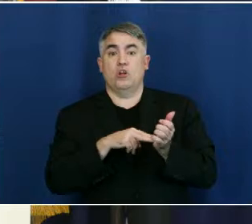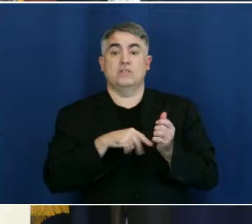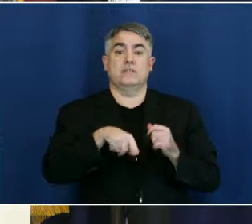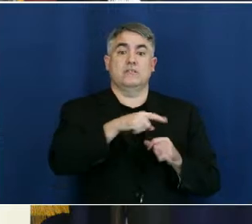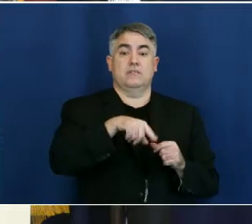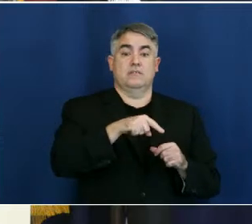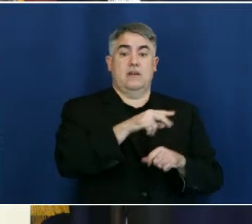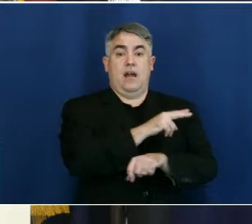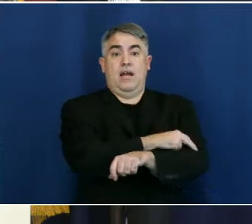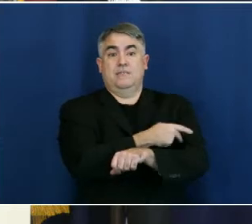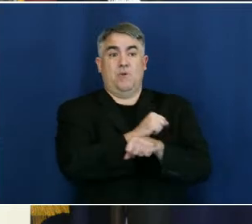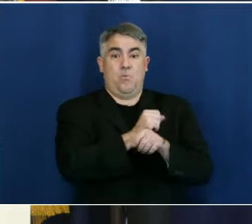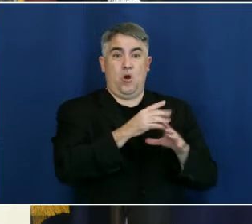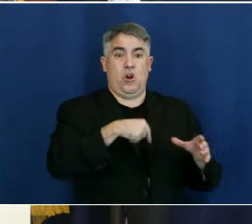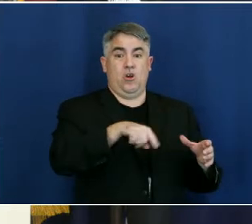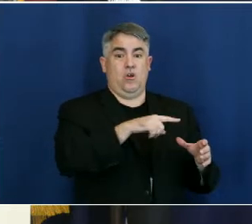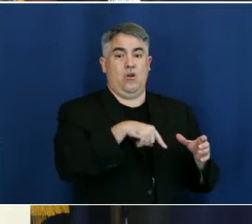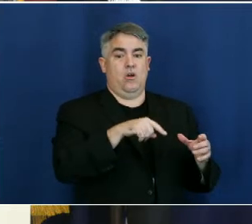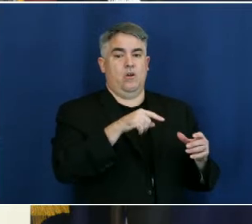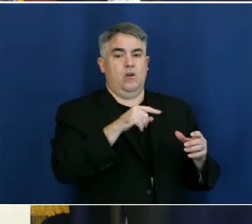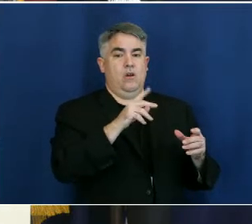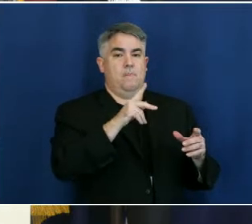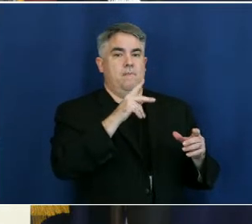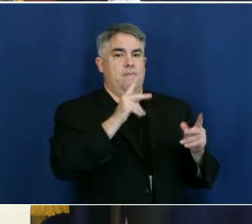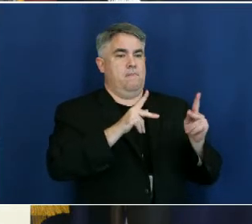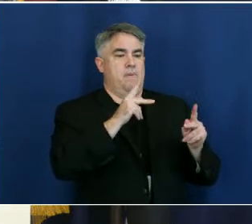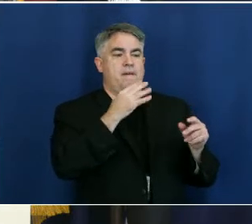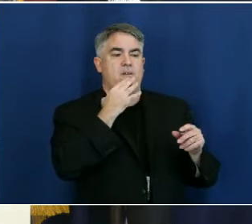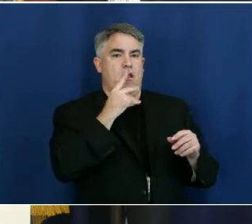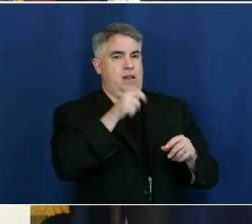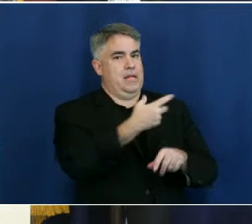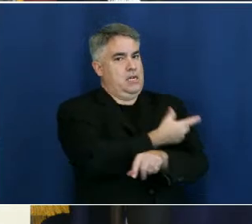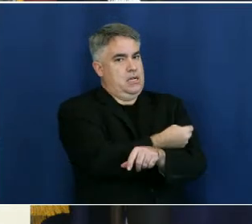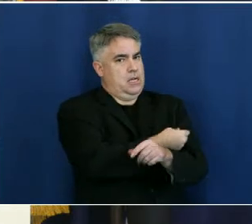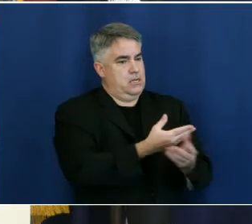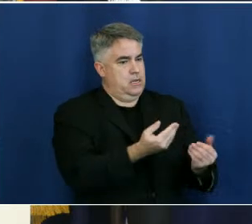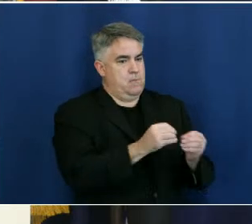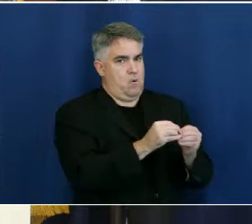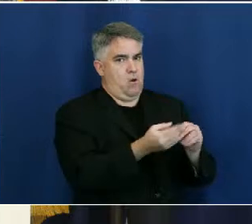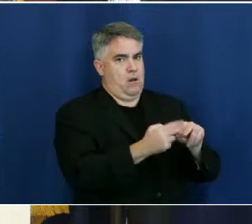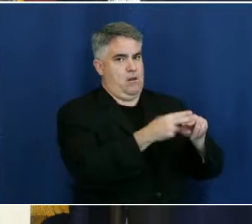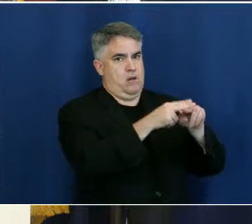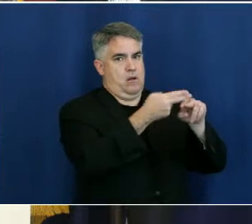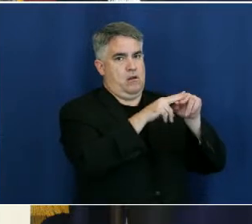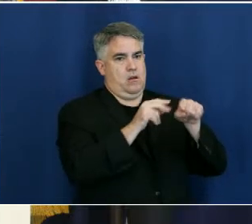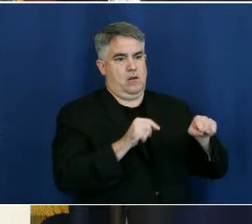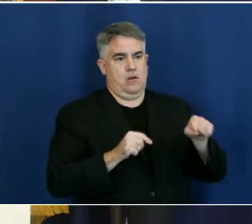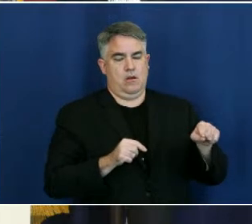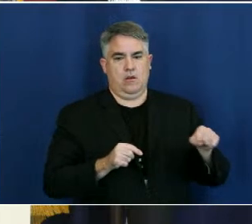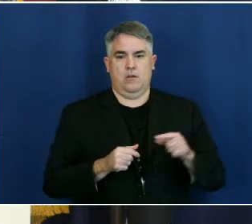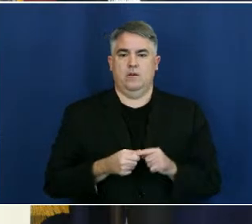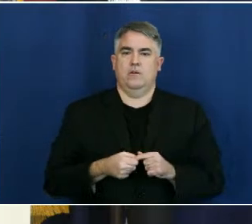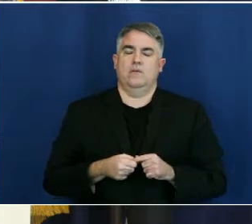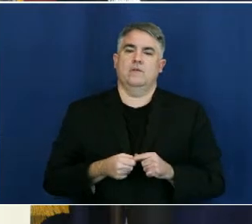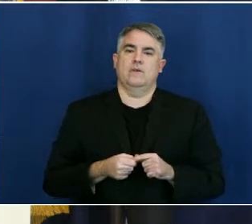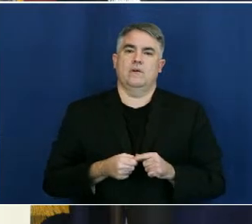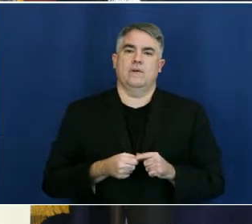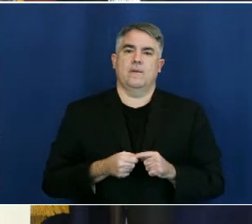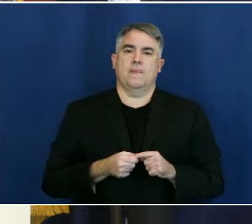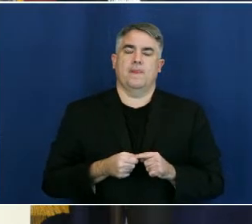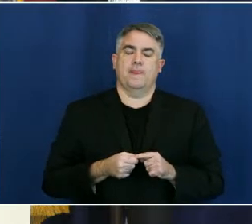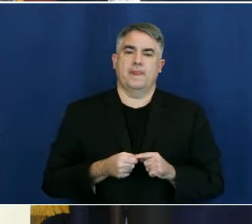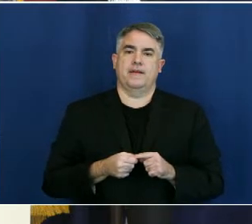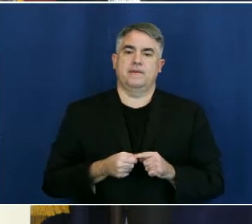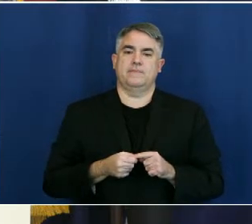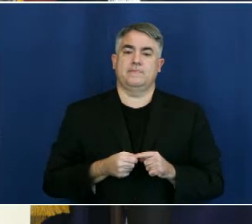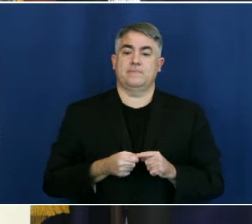continue to fight for that. But in the meantime, we want to emphasize that the numbers reflect the different phases that we're in. We are committed